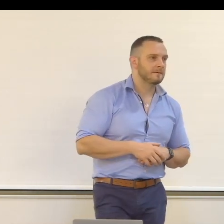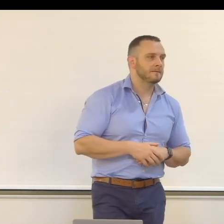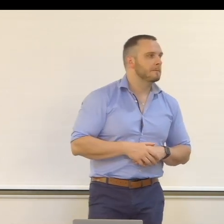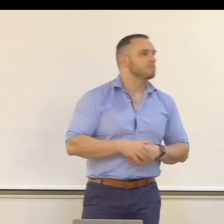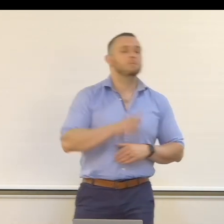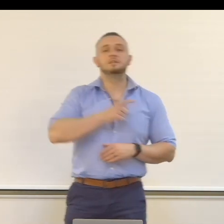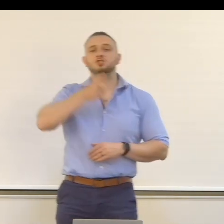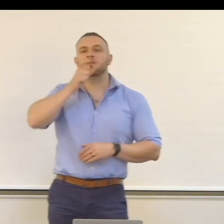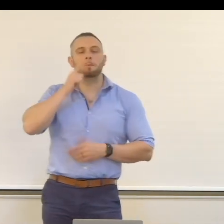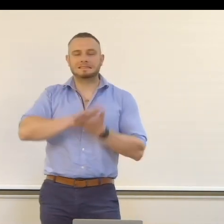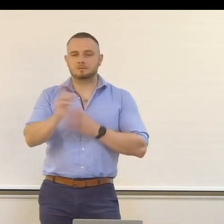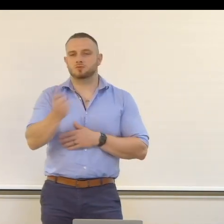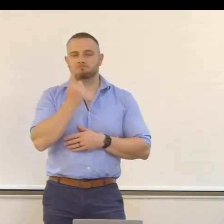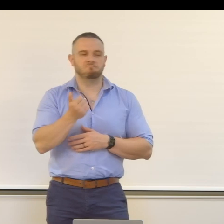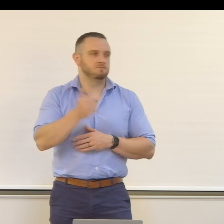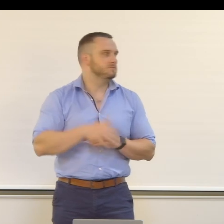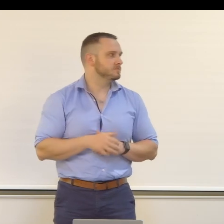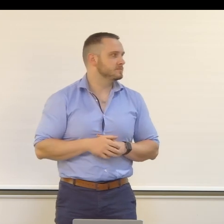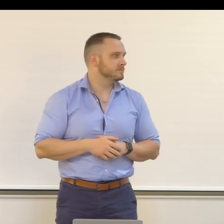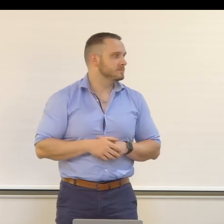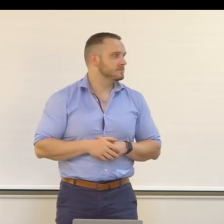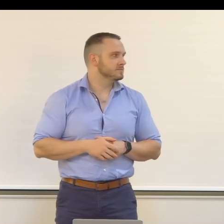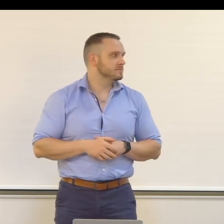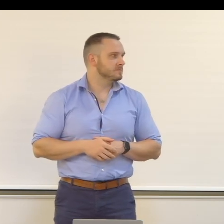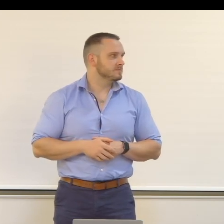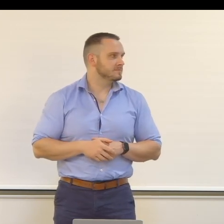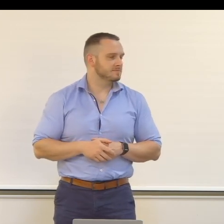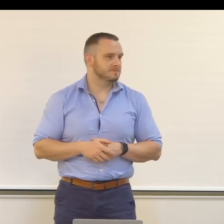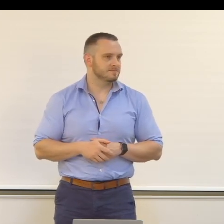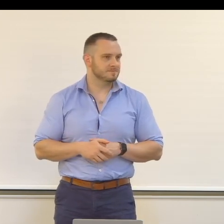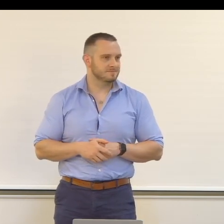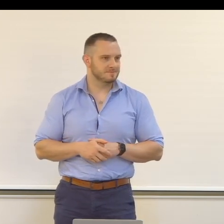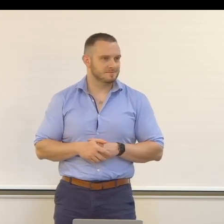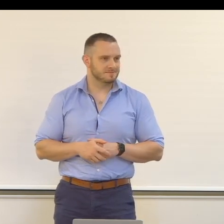It's coffee break, okay. So I'm standing between you and the coffee. That's not a good place to be.